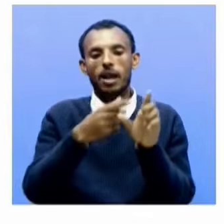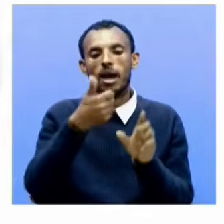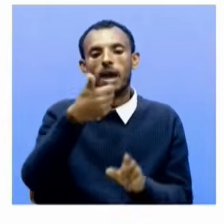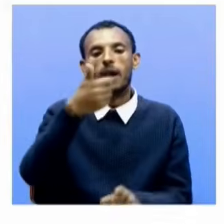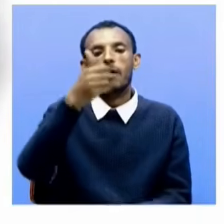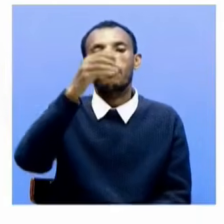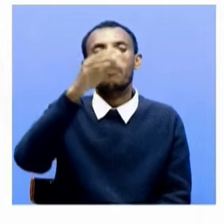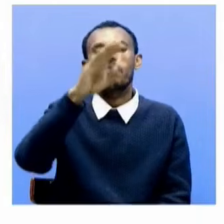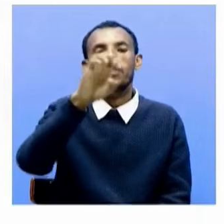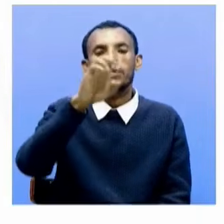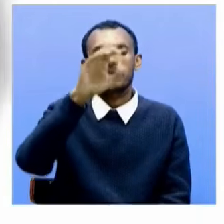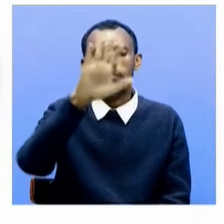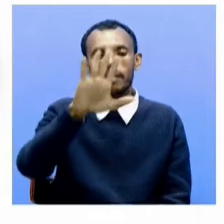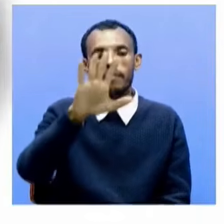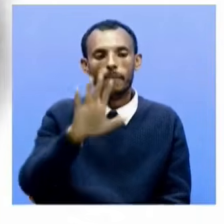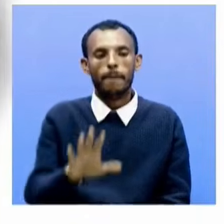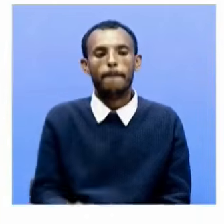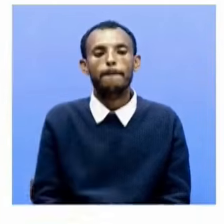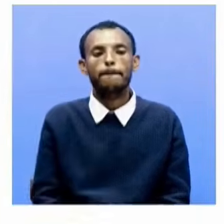of